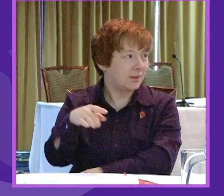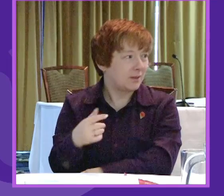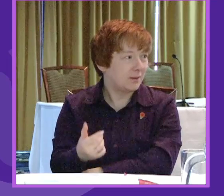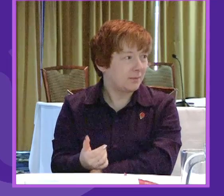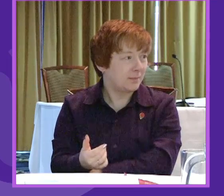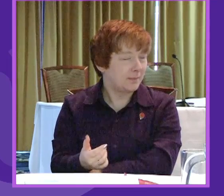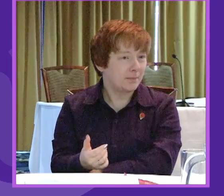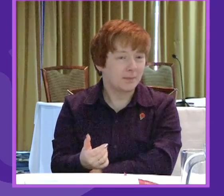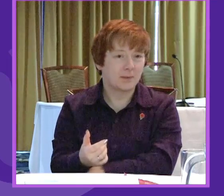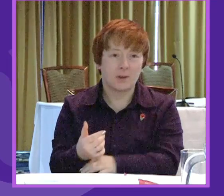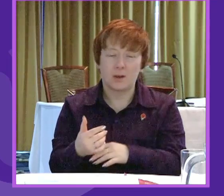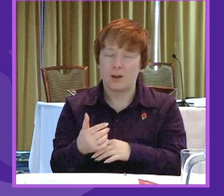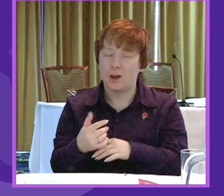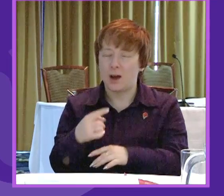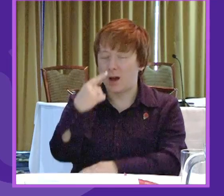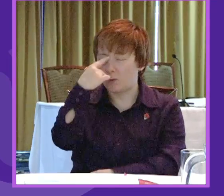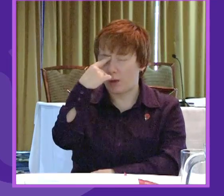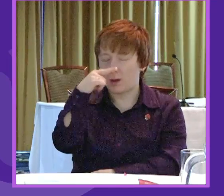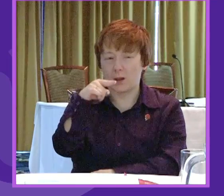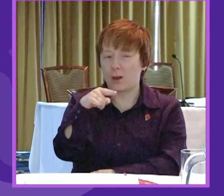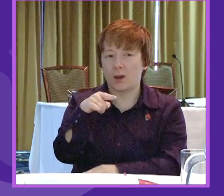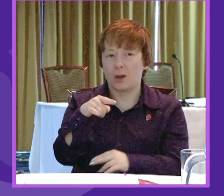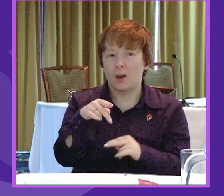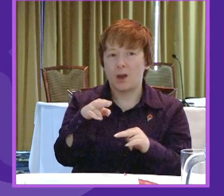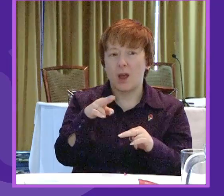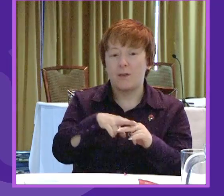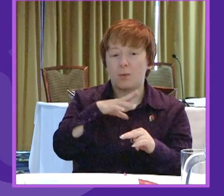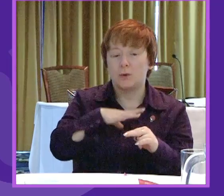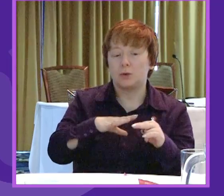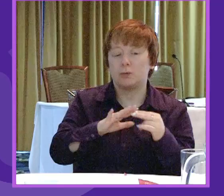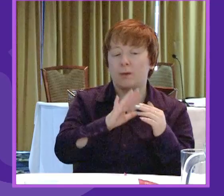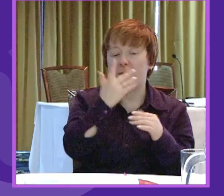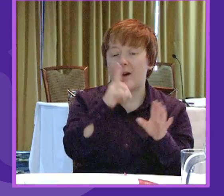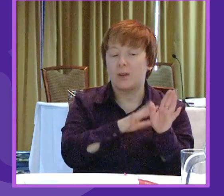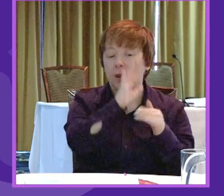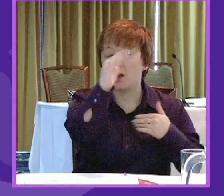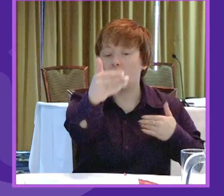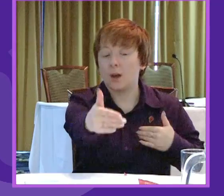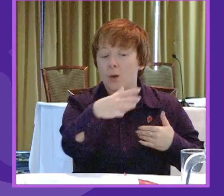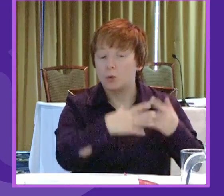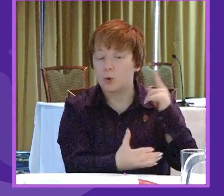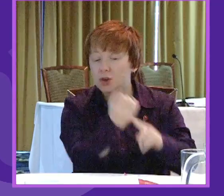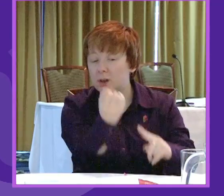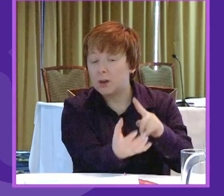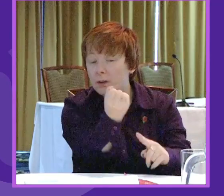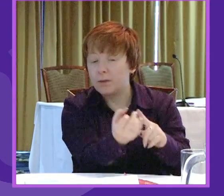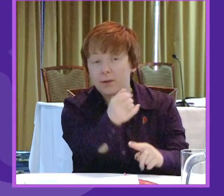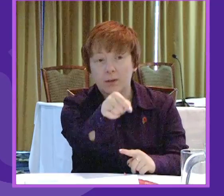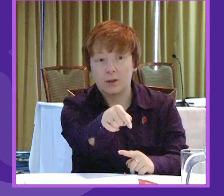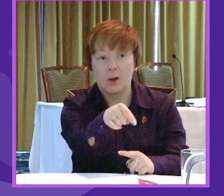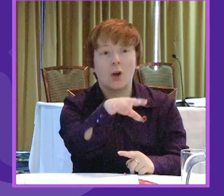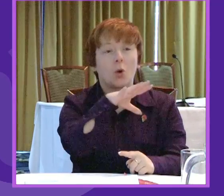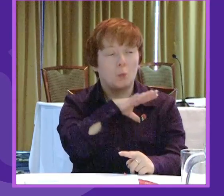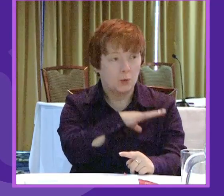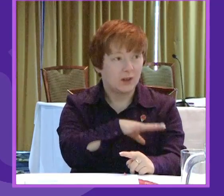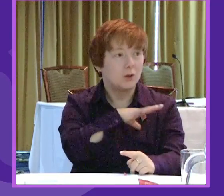we're never going to hardwire mental health we're never going to achieve the sorts of things I think the 5-year forward view